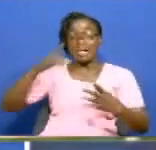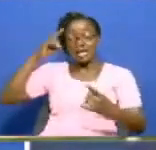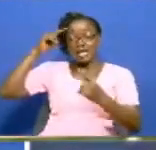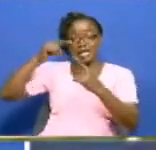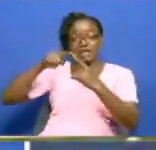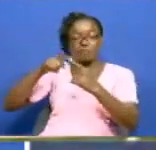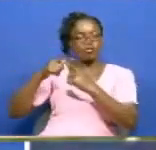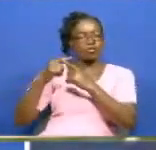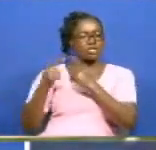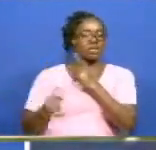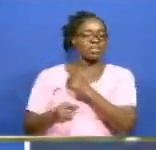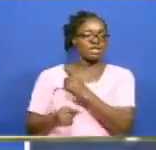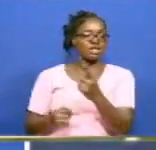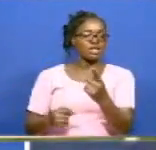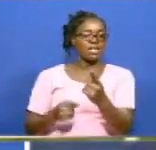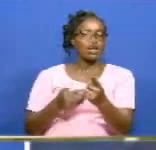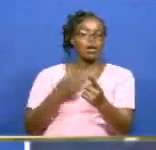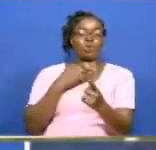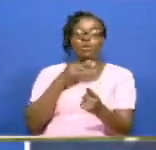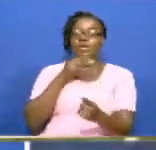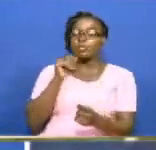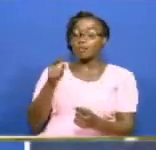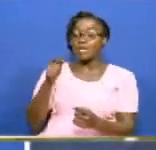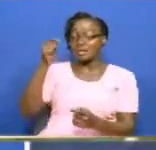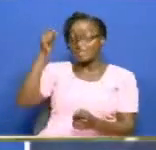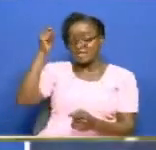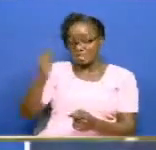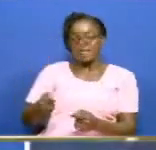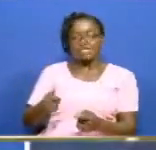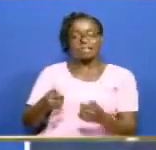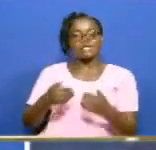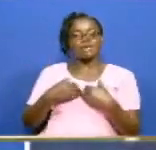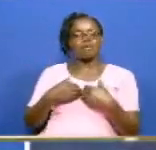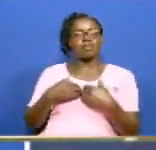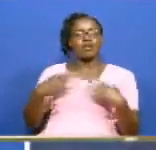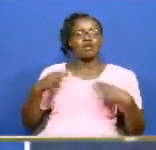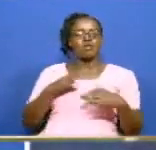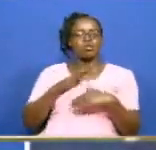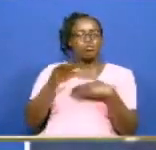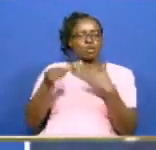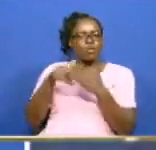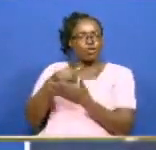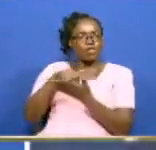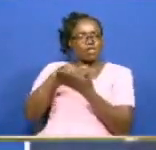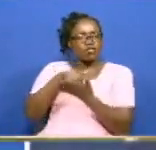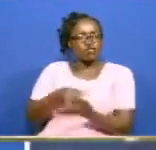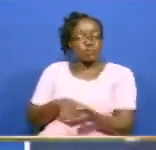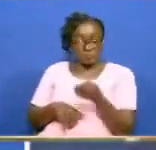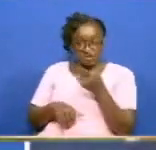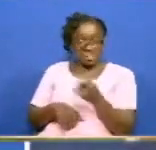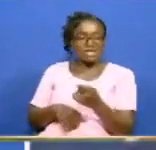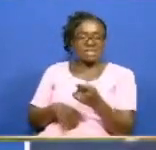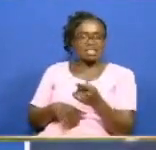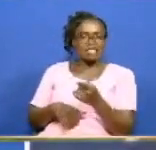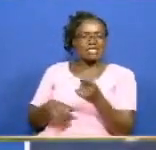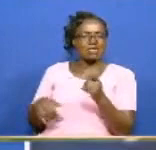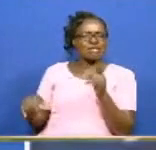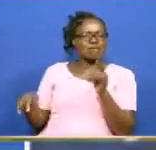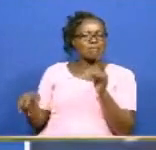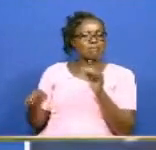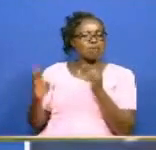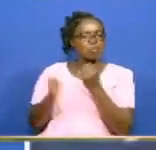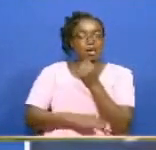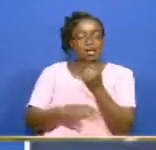murder. We want Kennedy Ogendo to get his justice. We want everybody who was involved in this heinous crime to